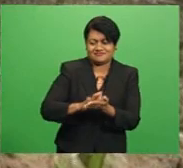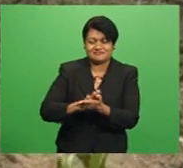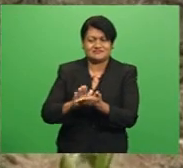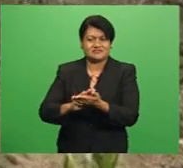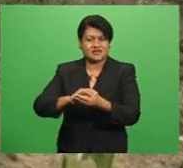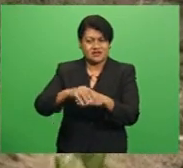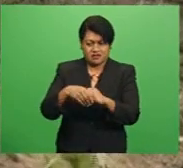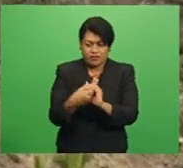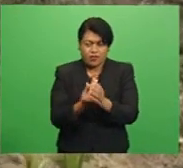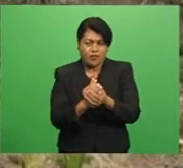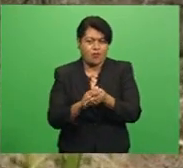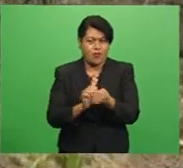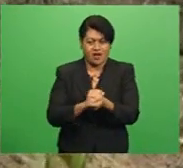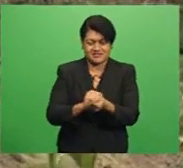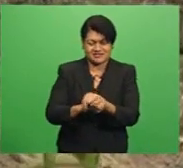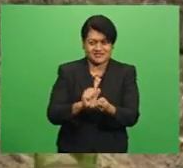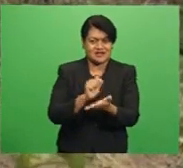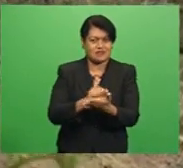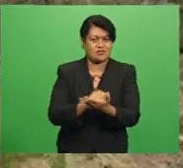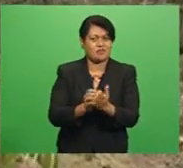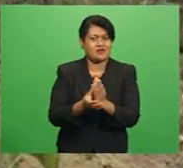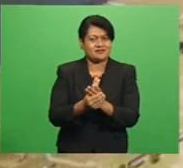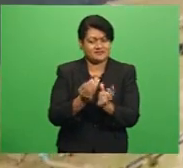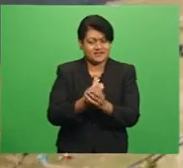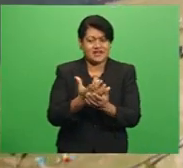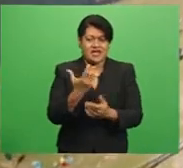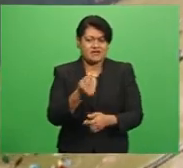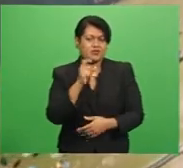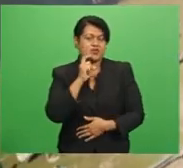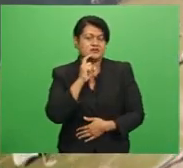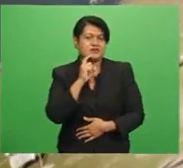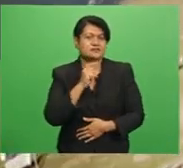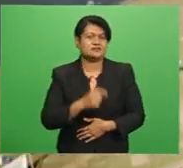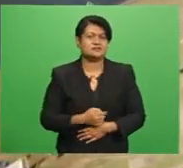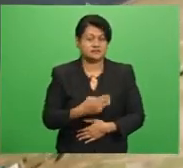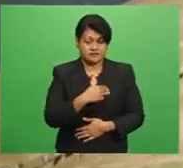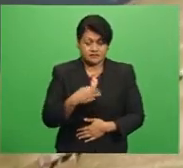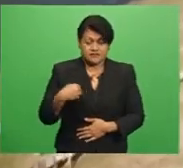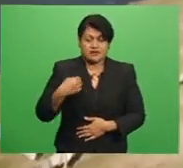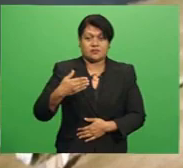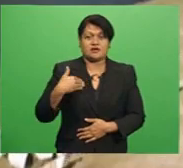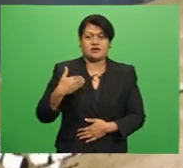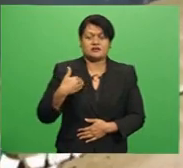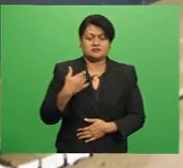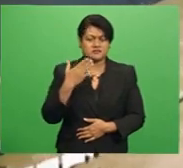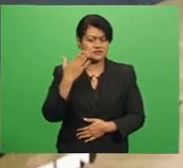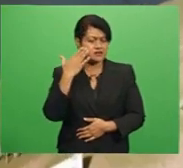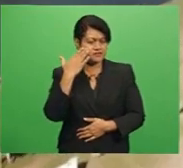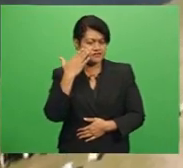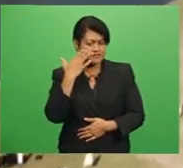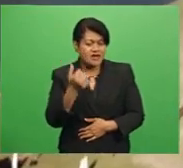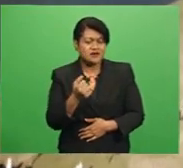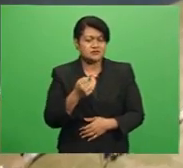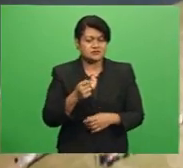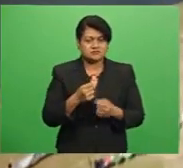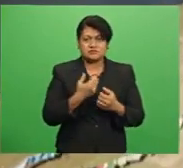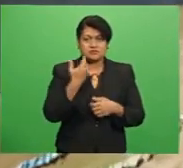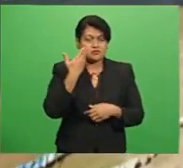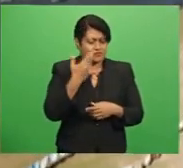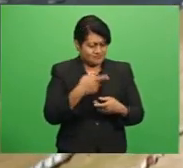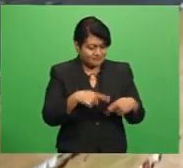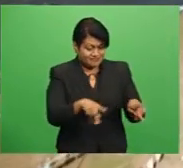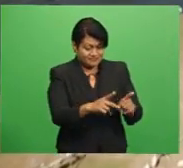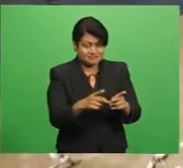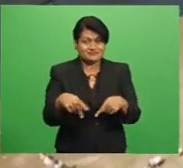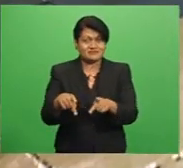the sanitation and water part, it's upheld. The Ministry of Health has identified 8 hotspot areas for the province of Bua,